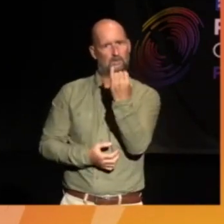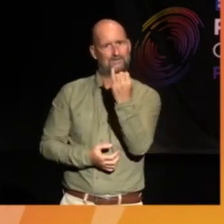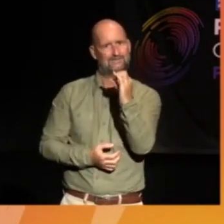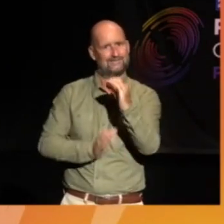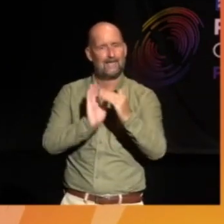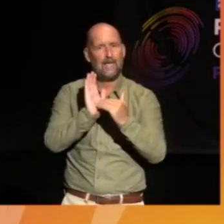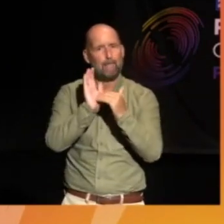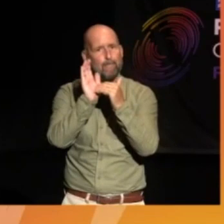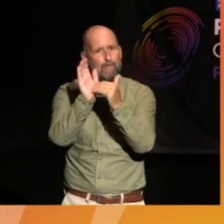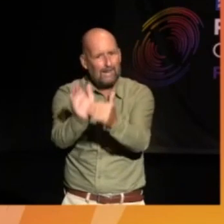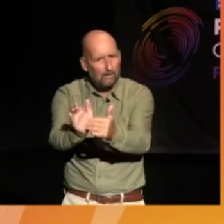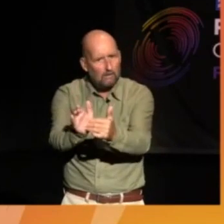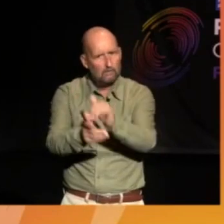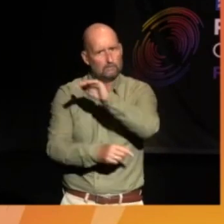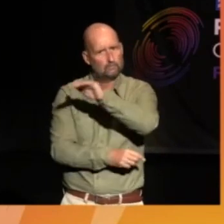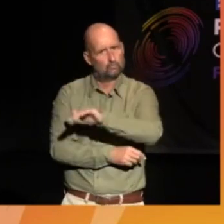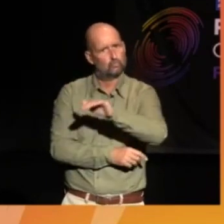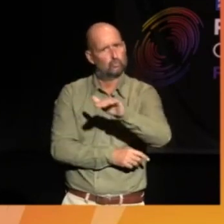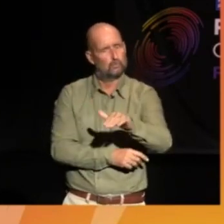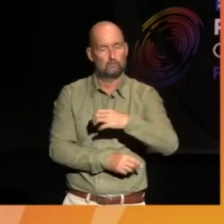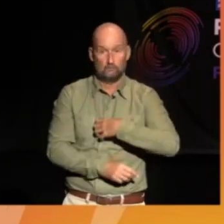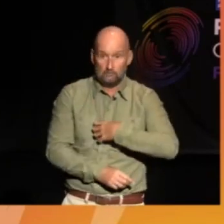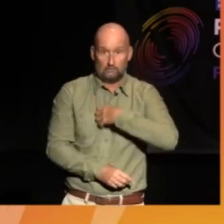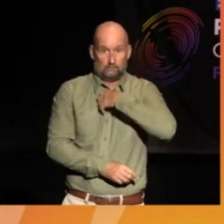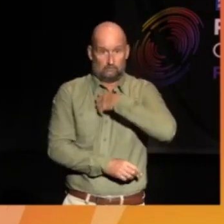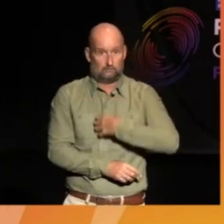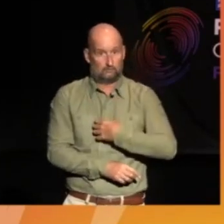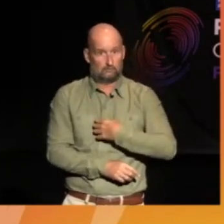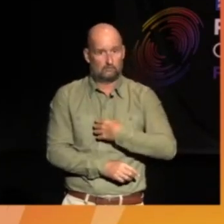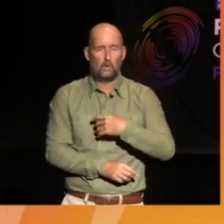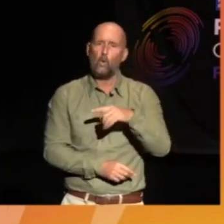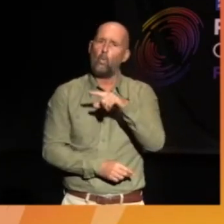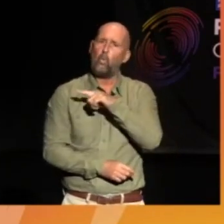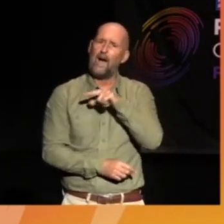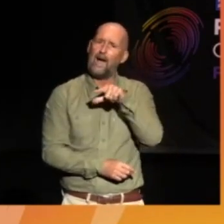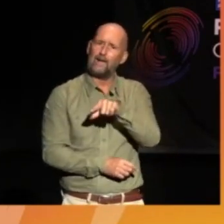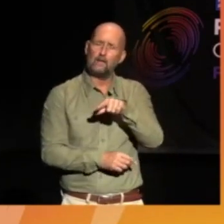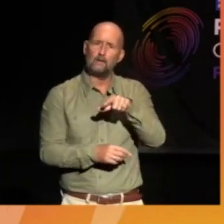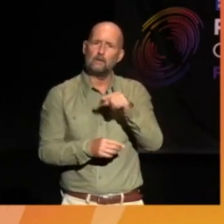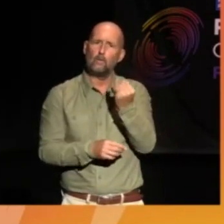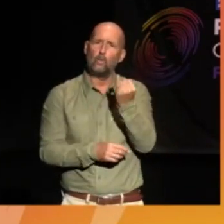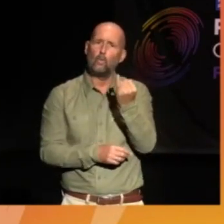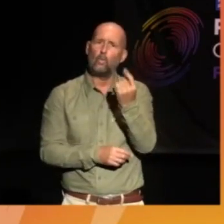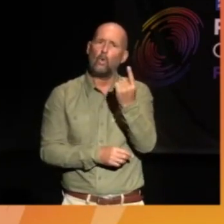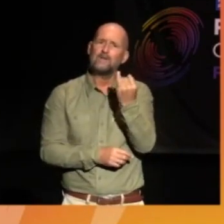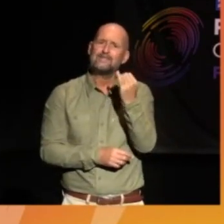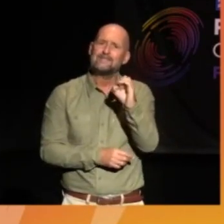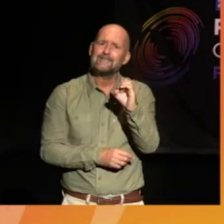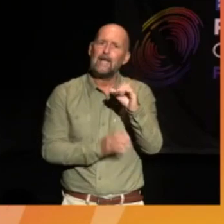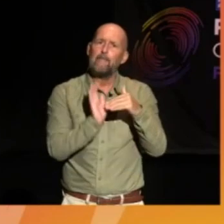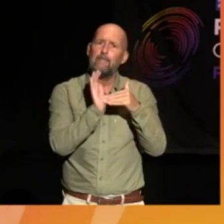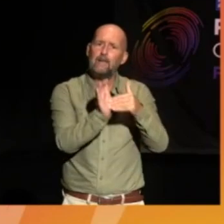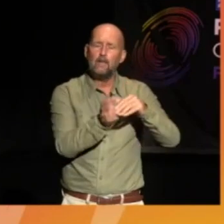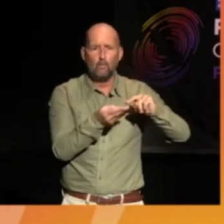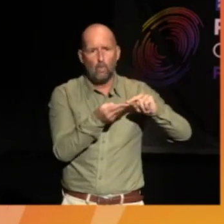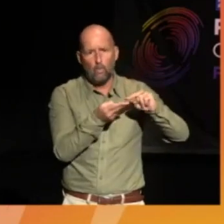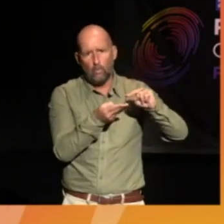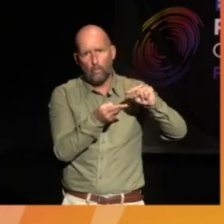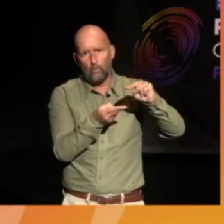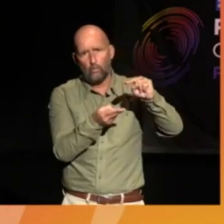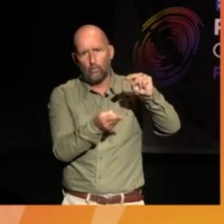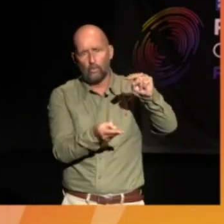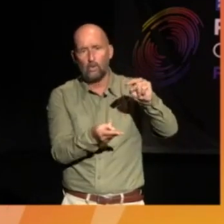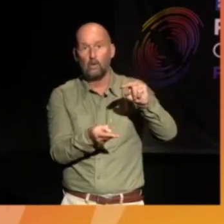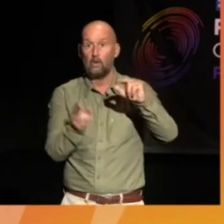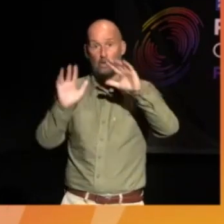But why? Can you tell us why you think the numbers have been rising, and whether the world talks